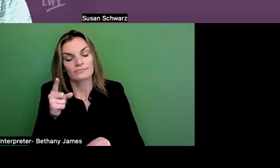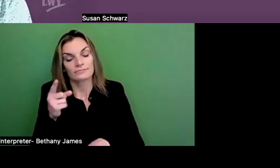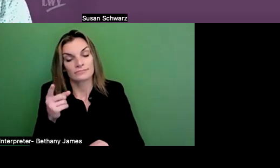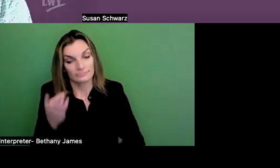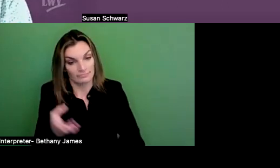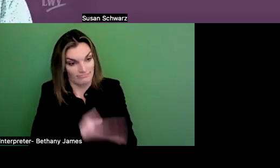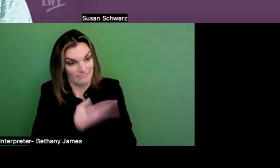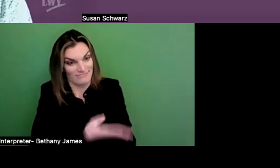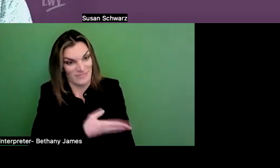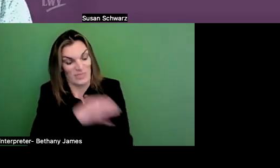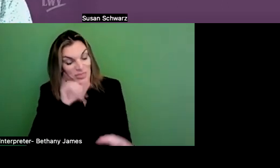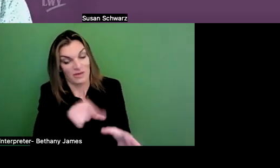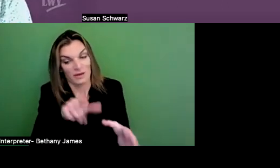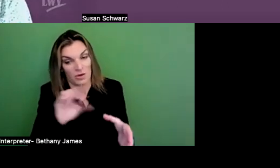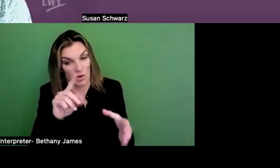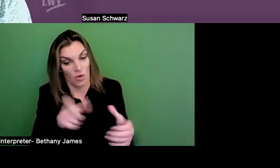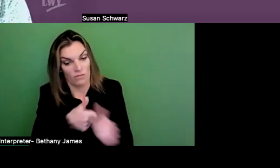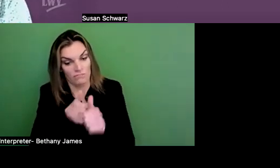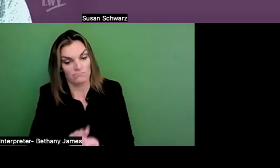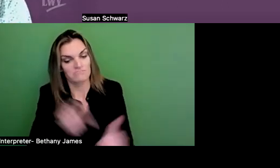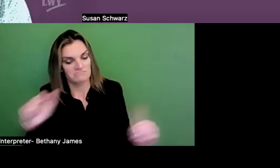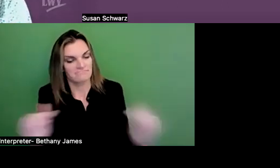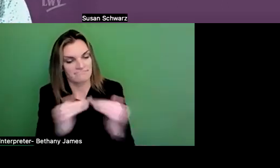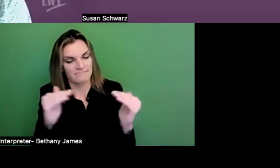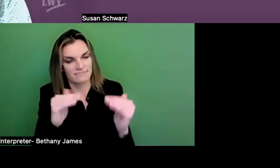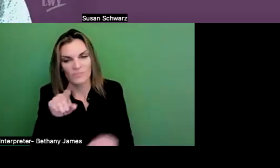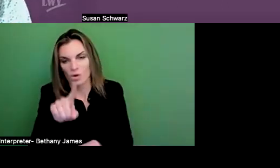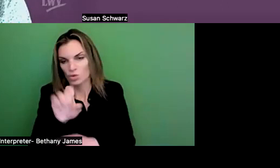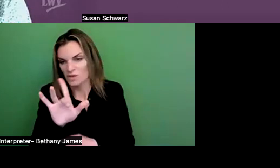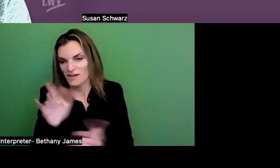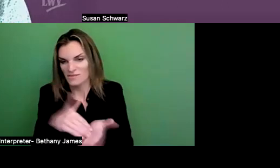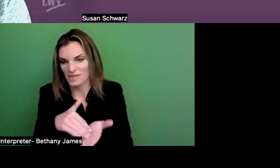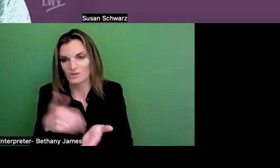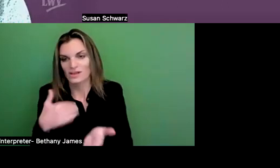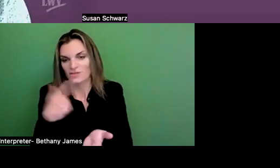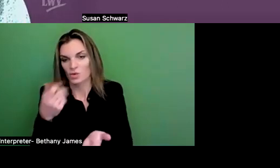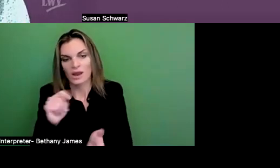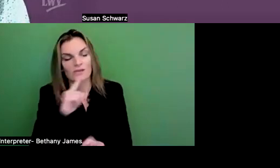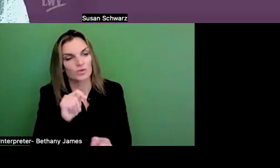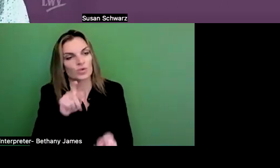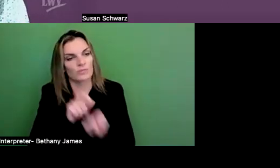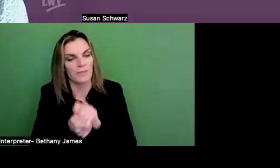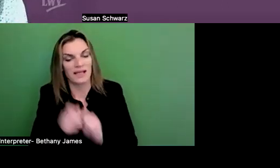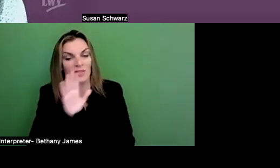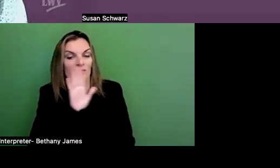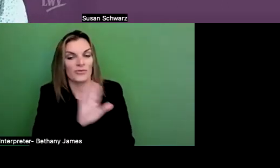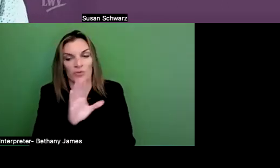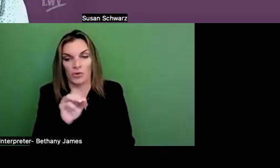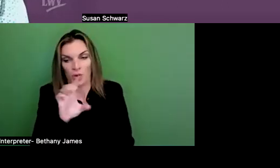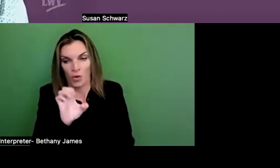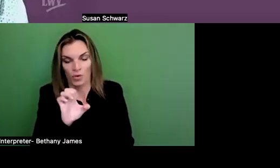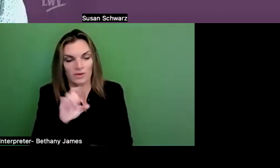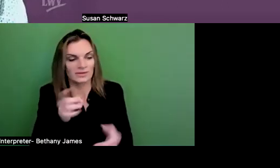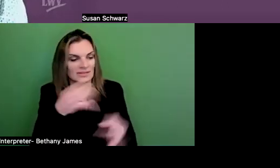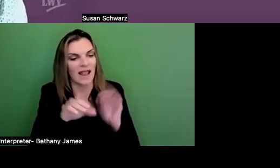to code. But they have up to $125,000 in available grants to update their code. And the fact that people haven't done